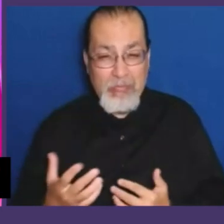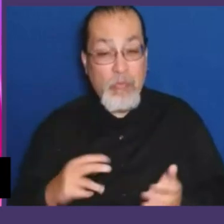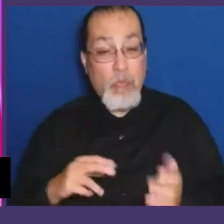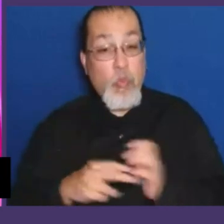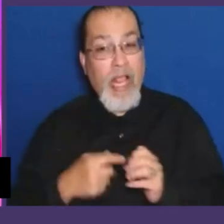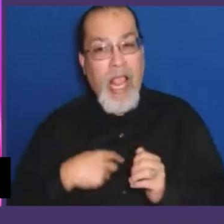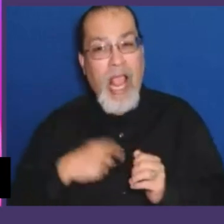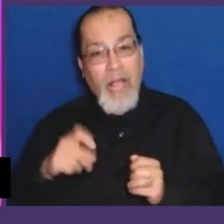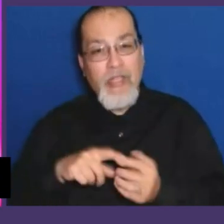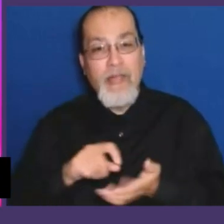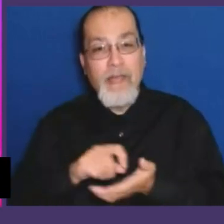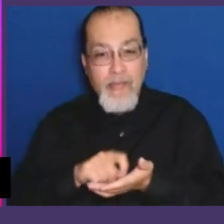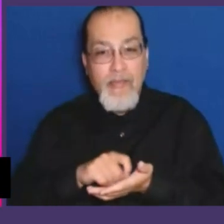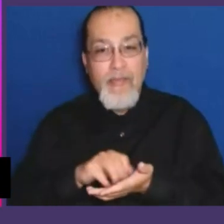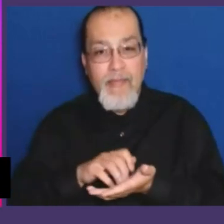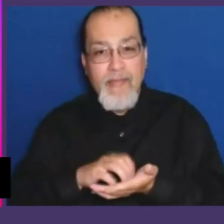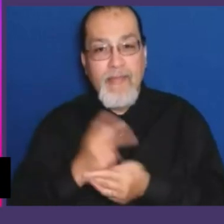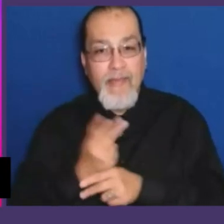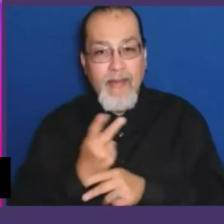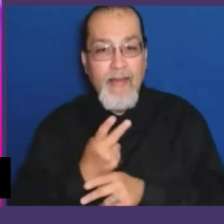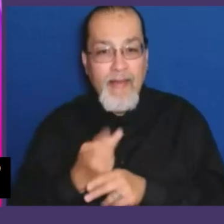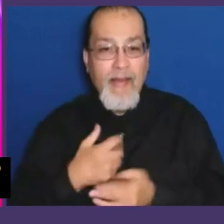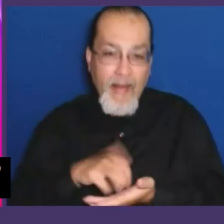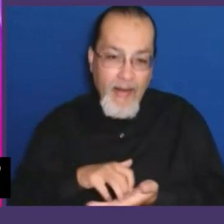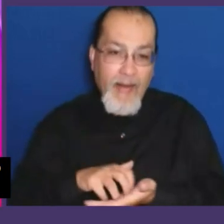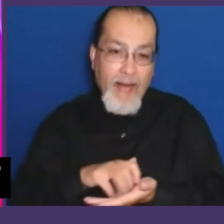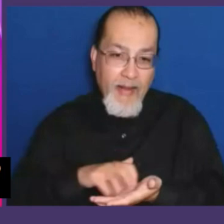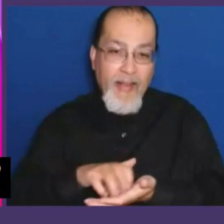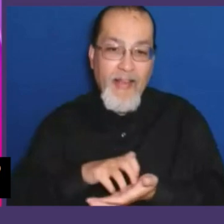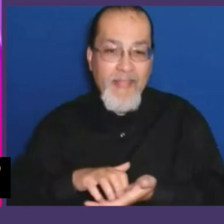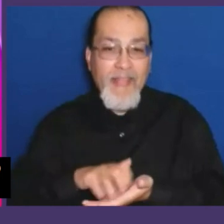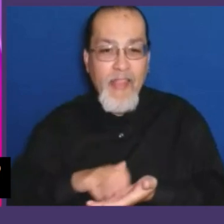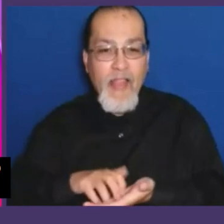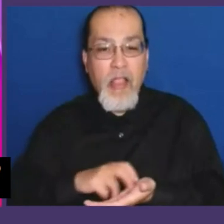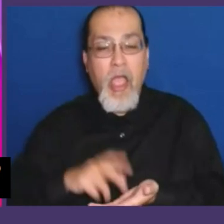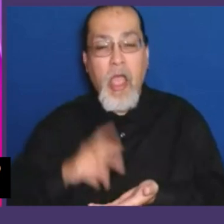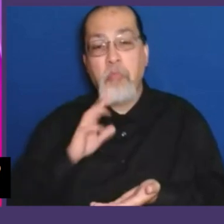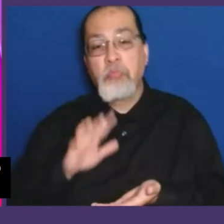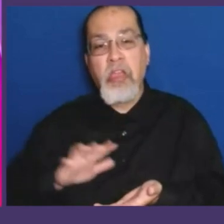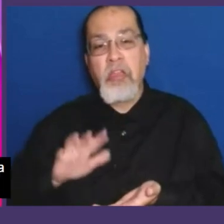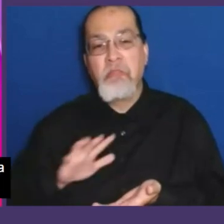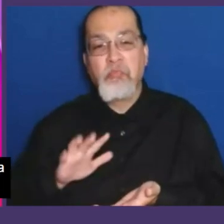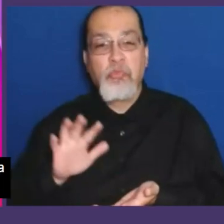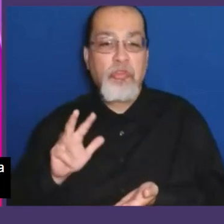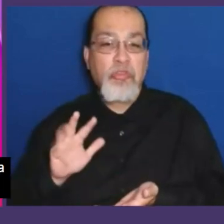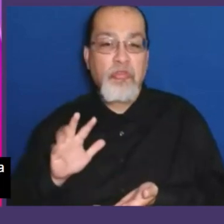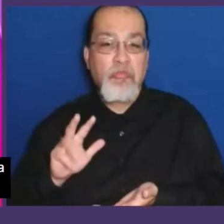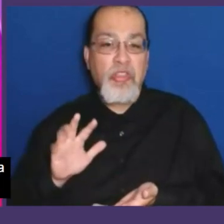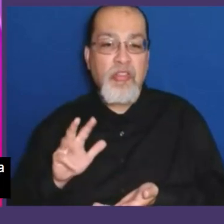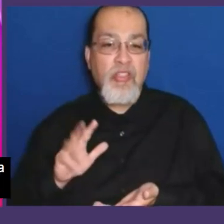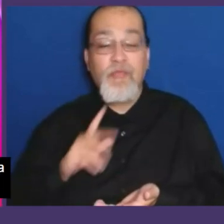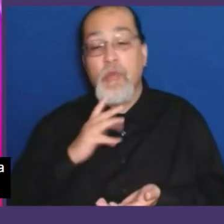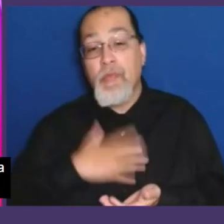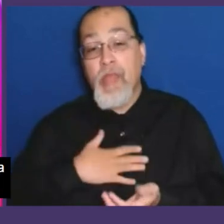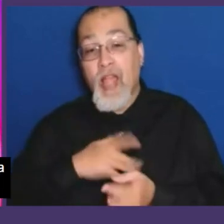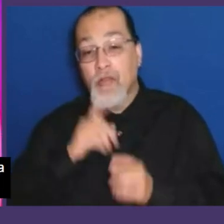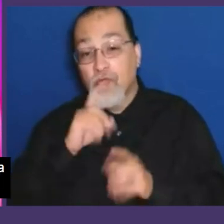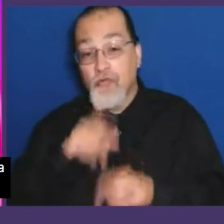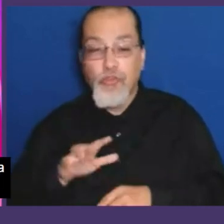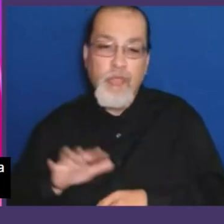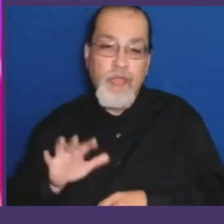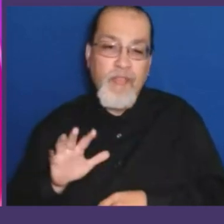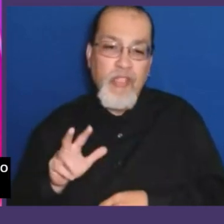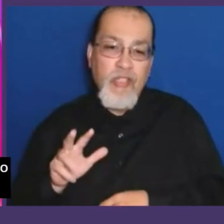see that the output is roughly 53. And then maybe I do some reflection and sanity checks in my brain. So does 53 make